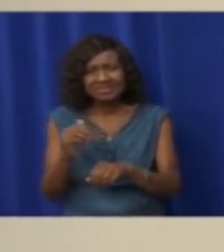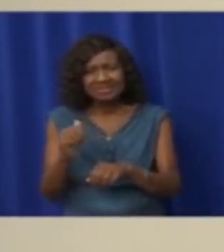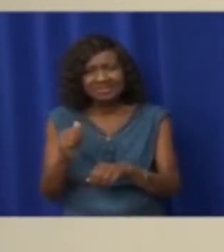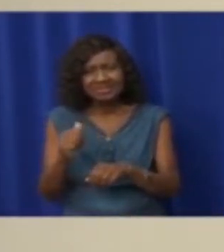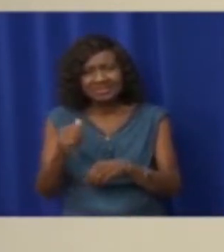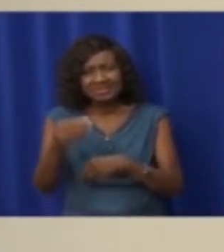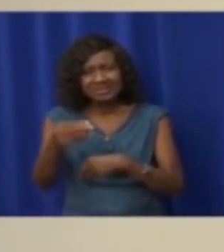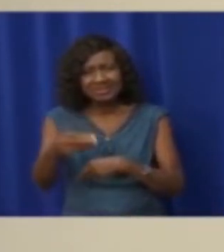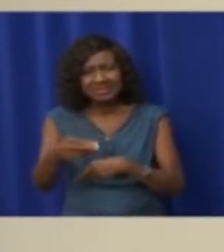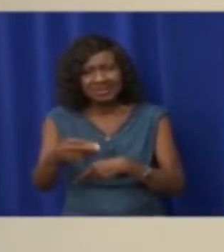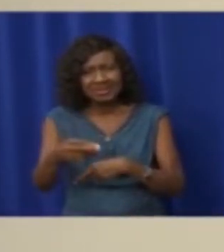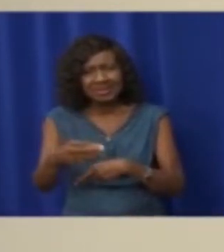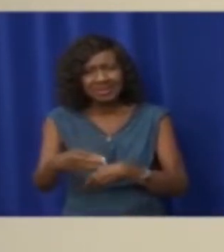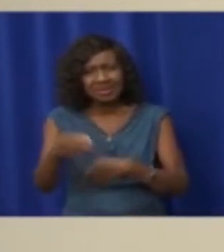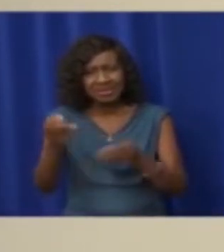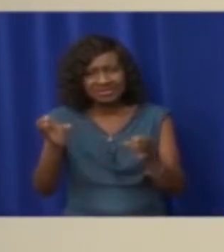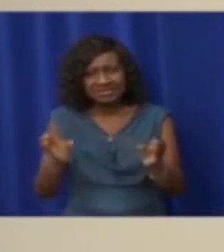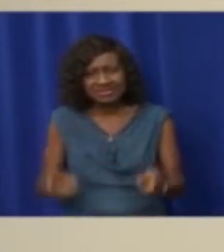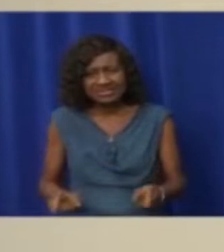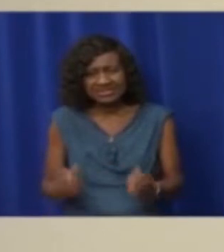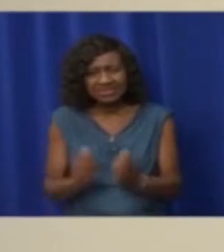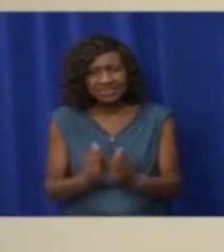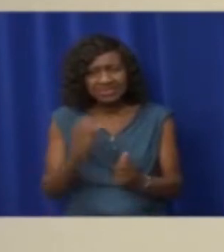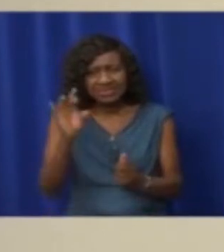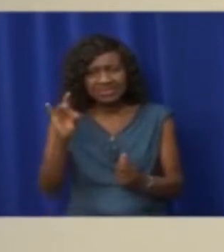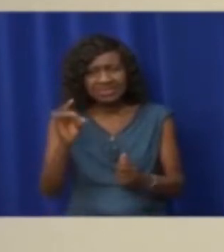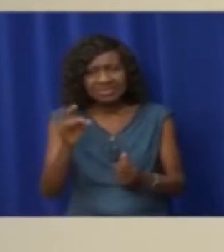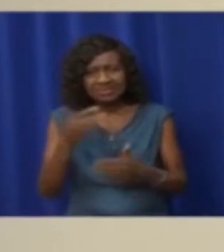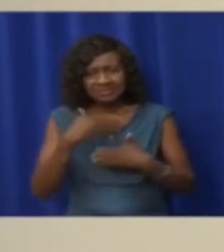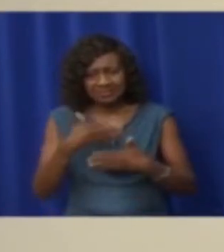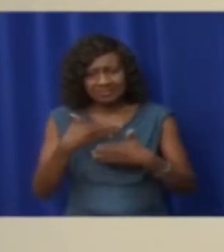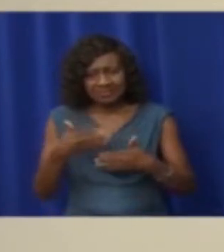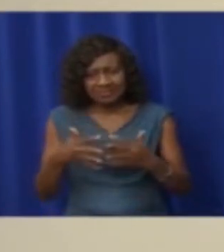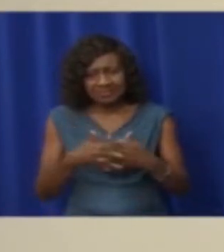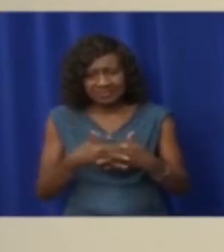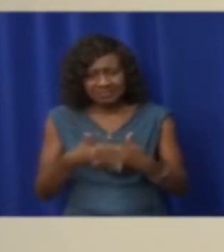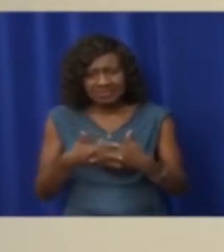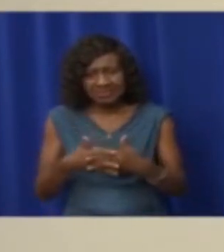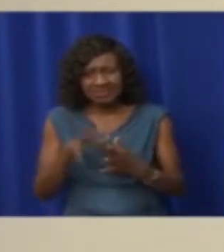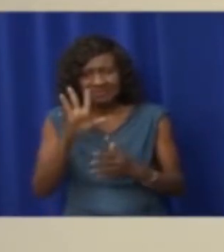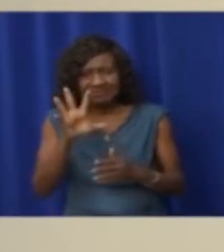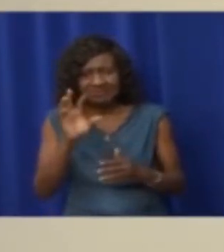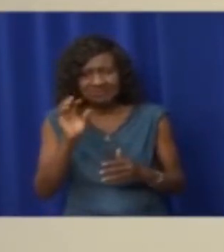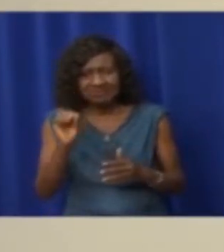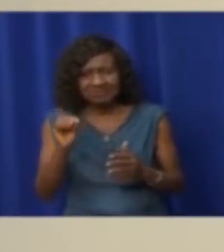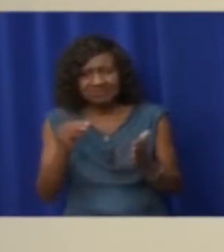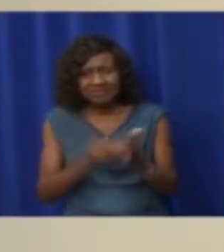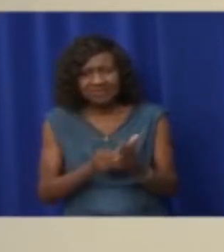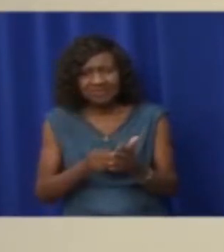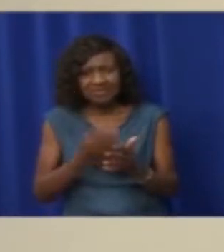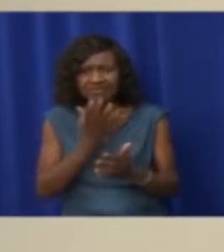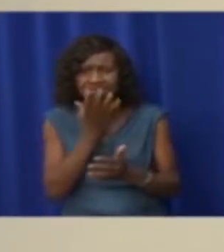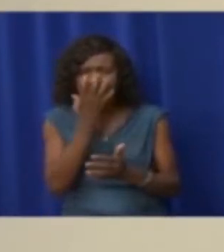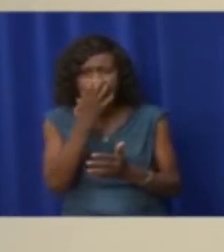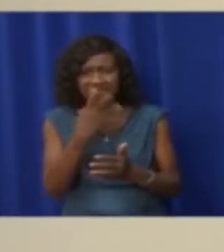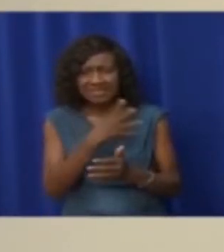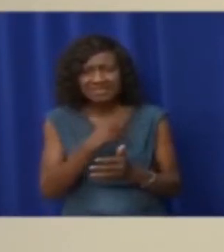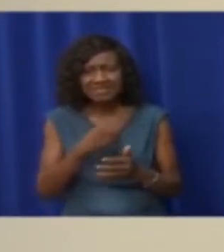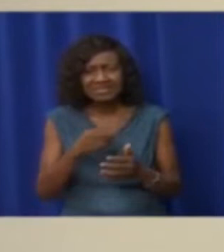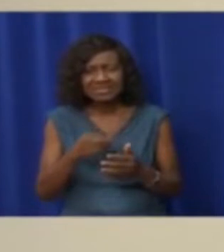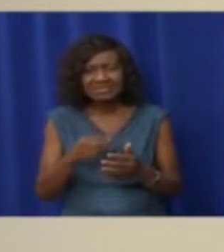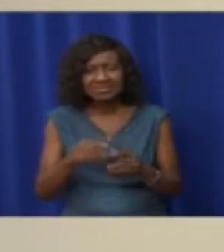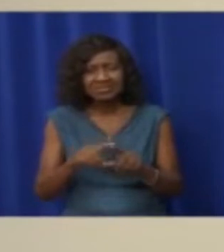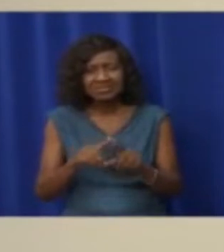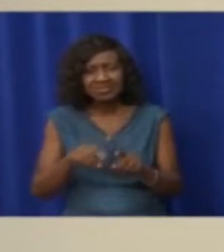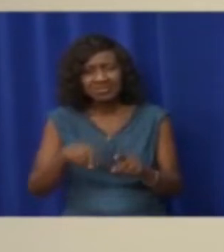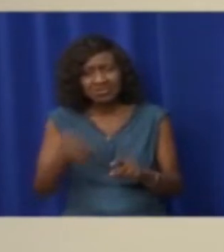contained 8 ventilators and 50,000 masks and various other bits and pieces which I don't have